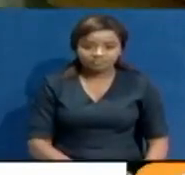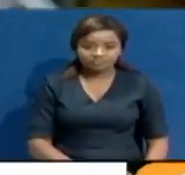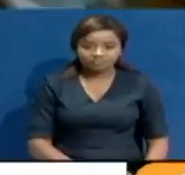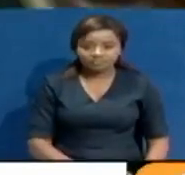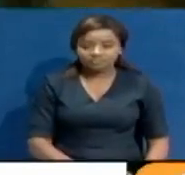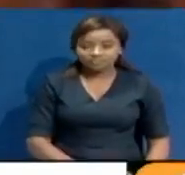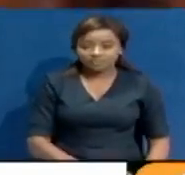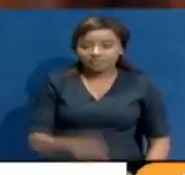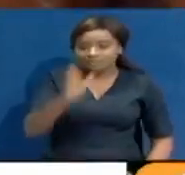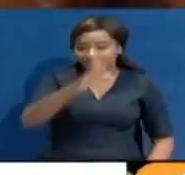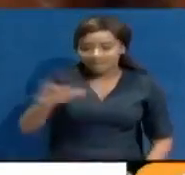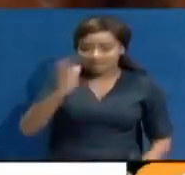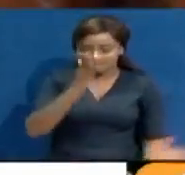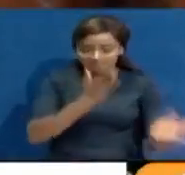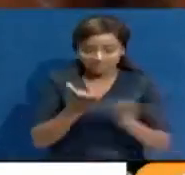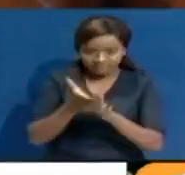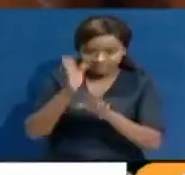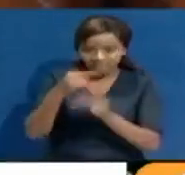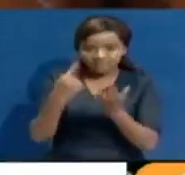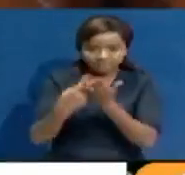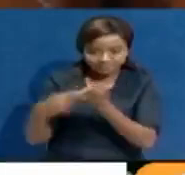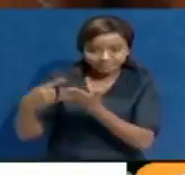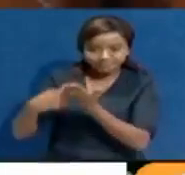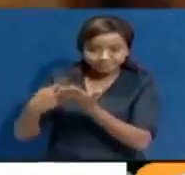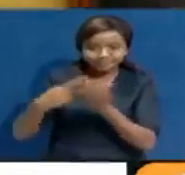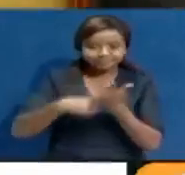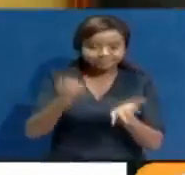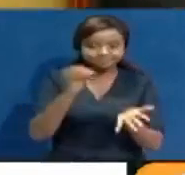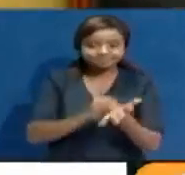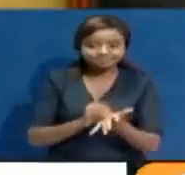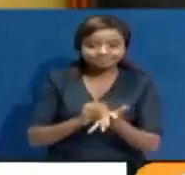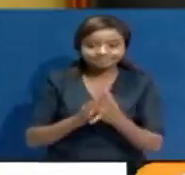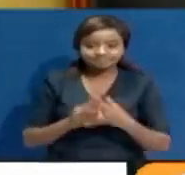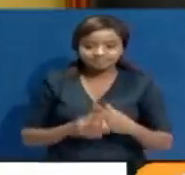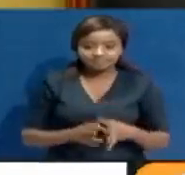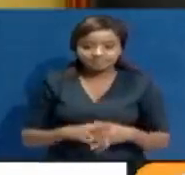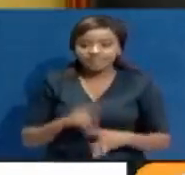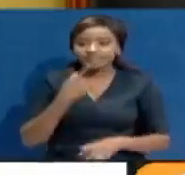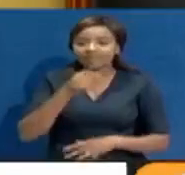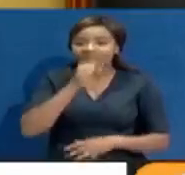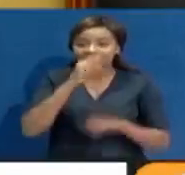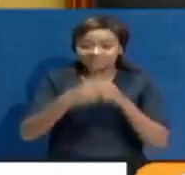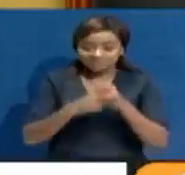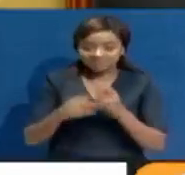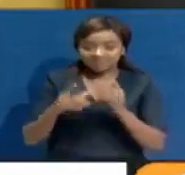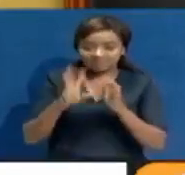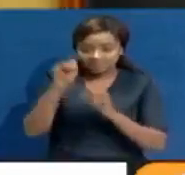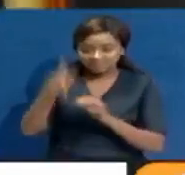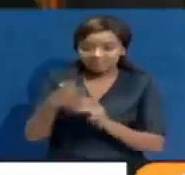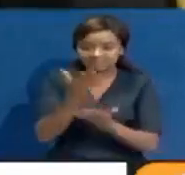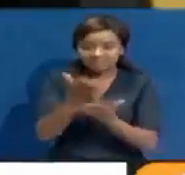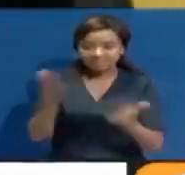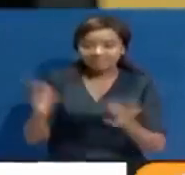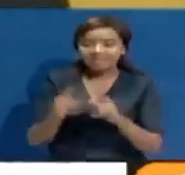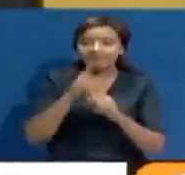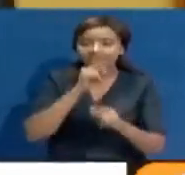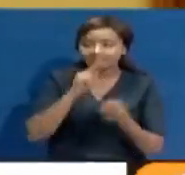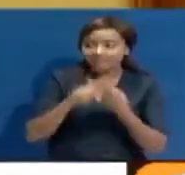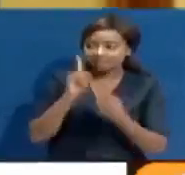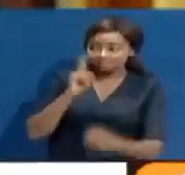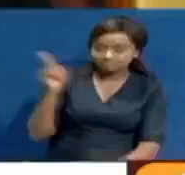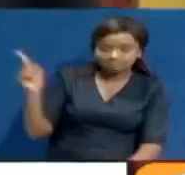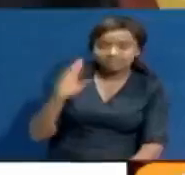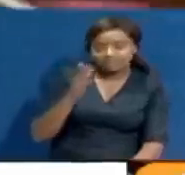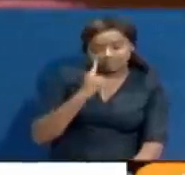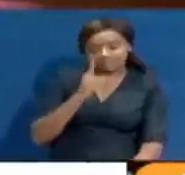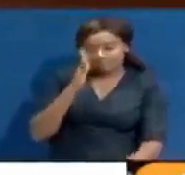session, a full intro awaits the 347 legislators. Majority Leader Amos Kimunya, however,